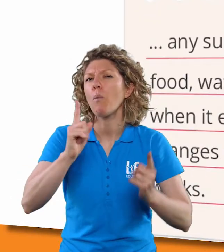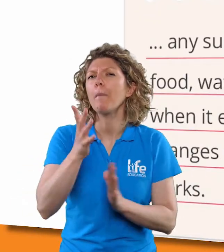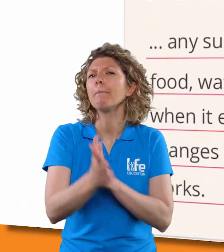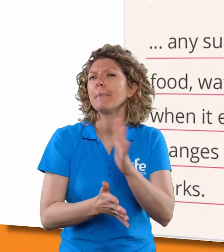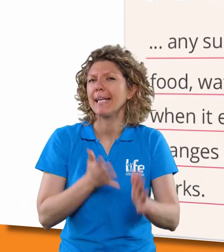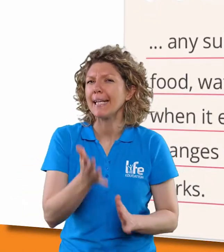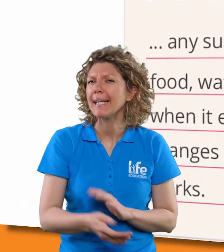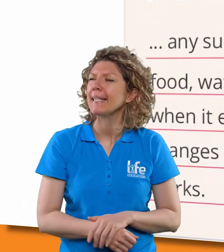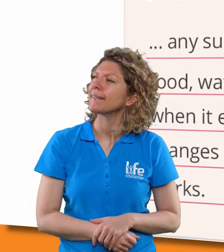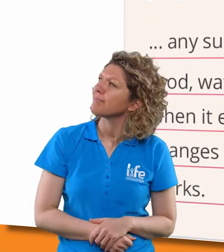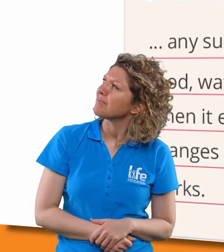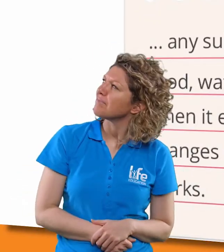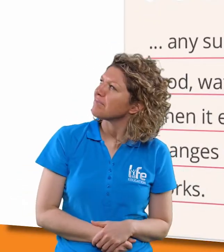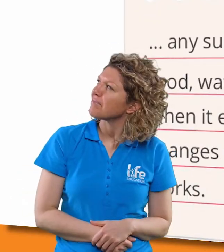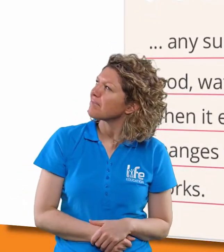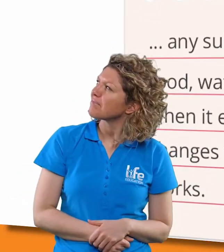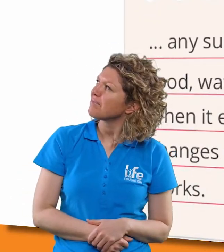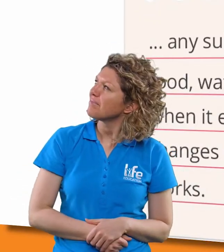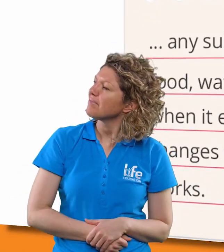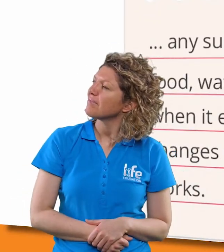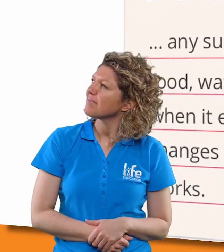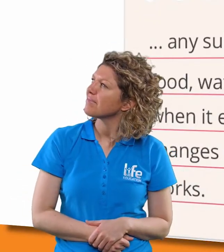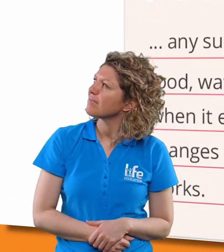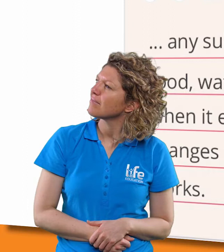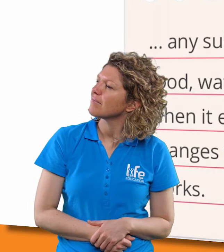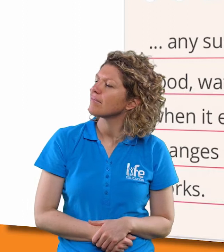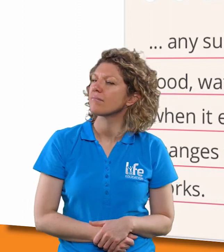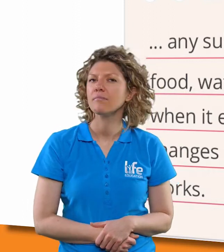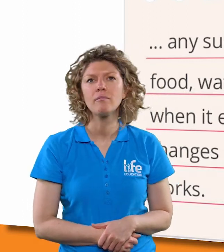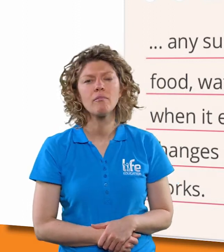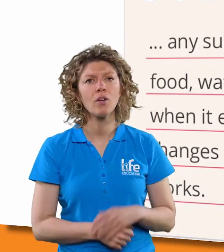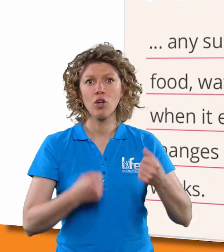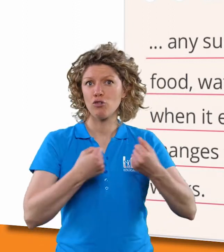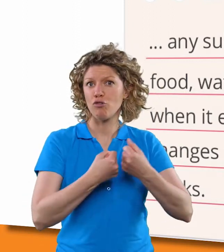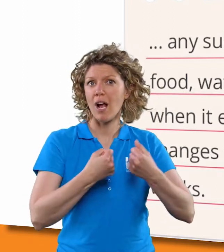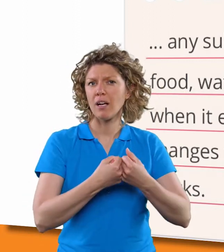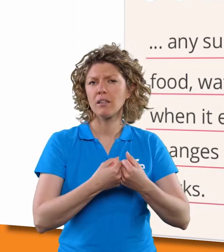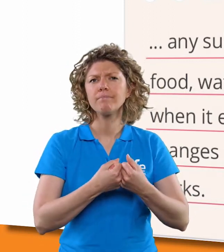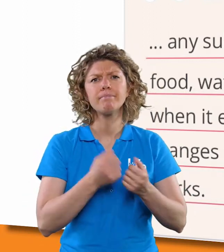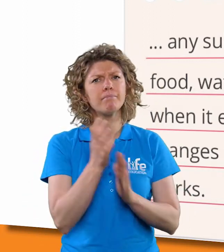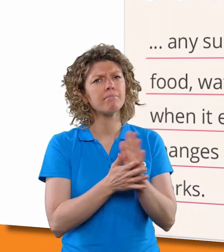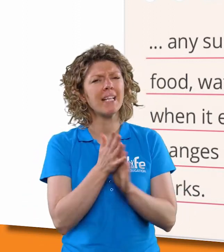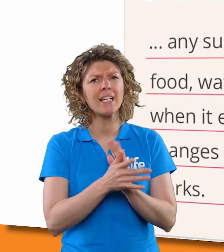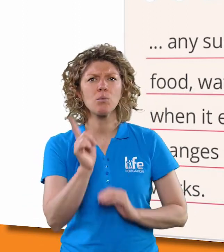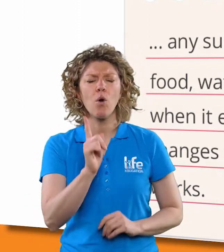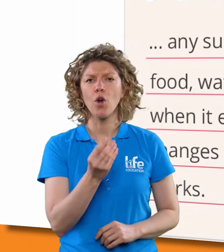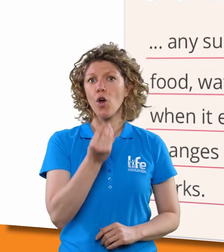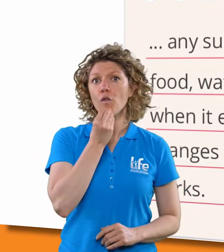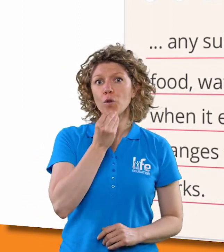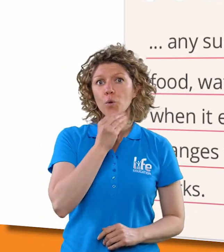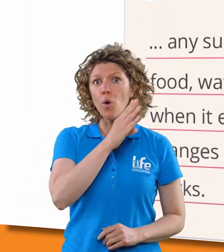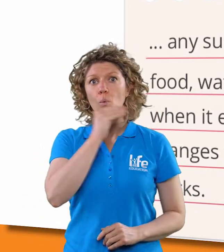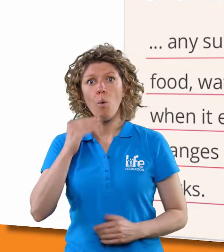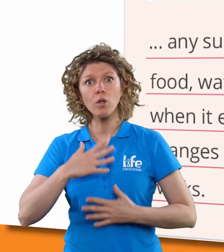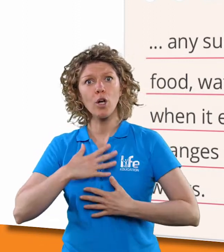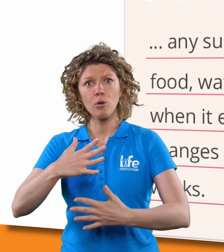A drug is any substance other than food, water or oxygen that when it enters the body changes the